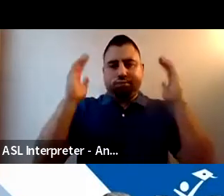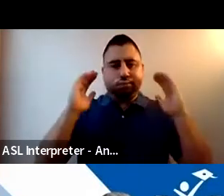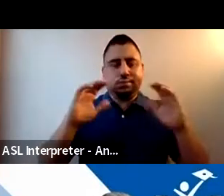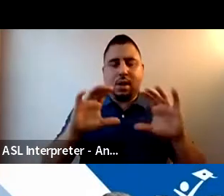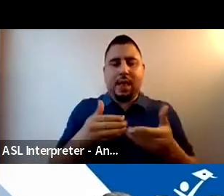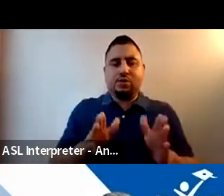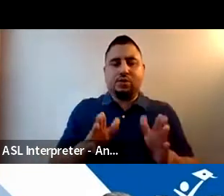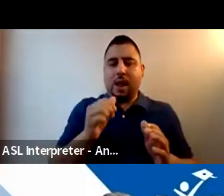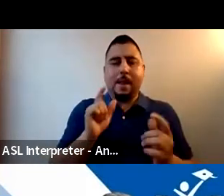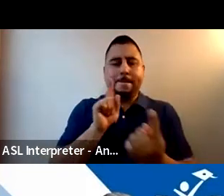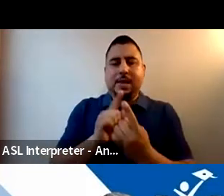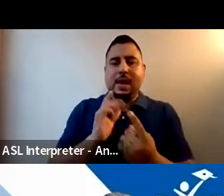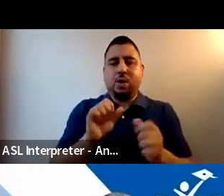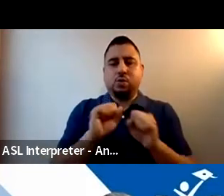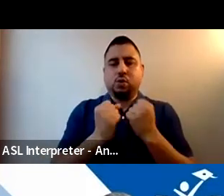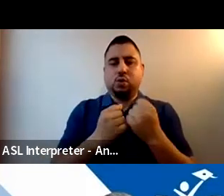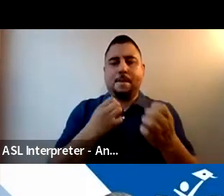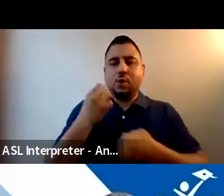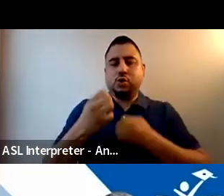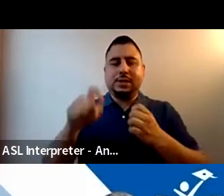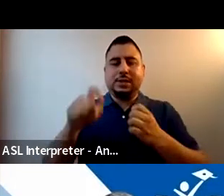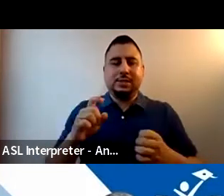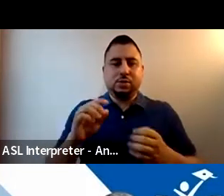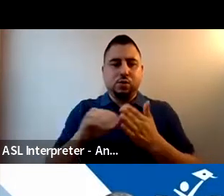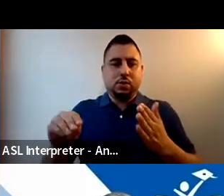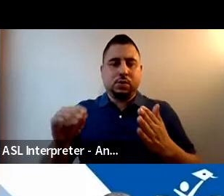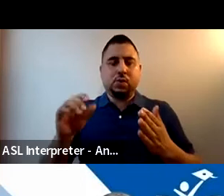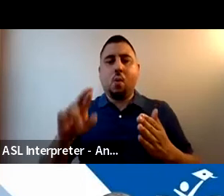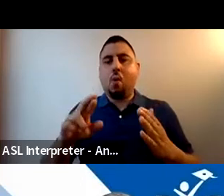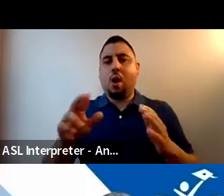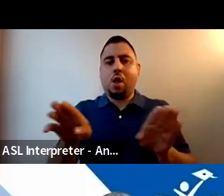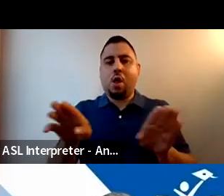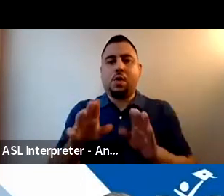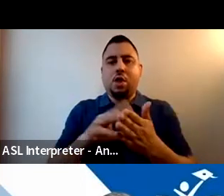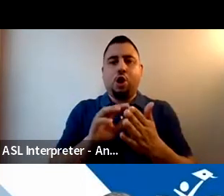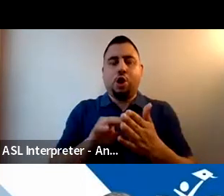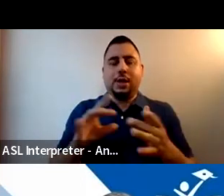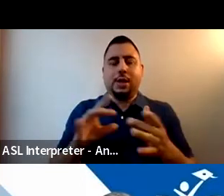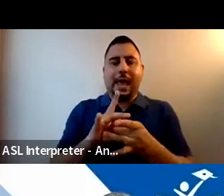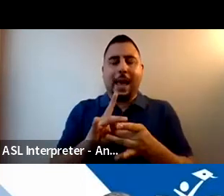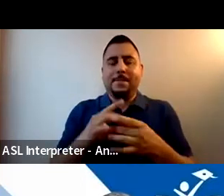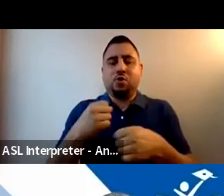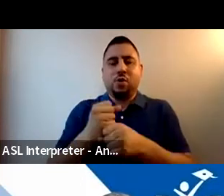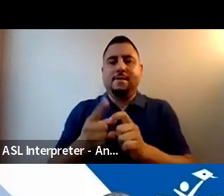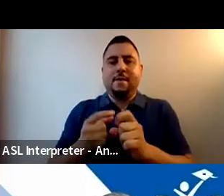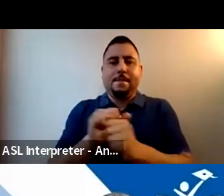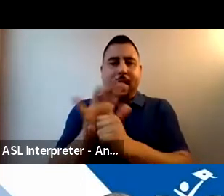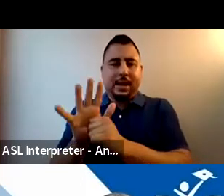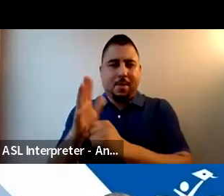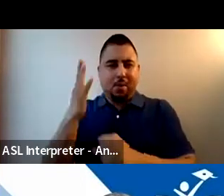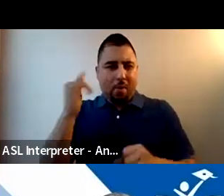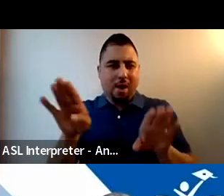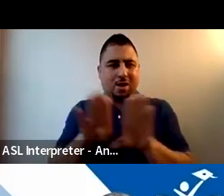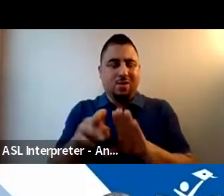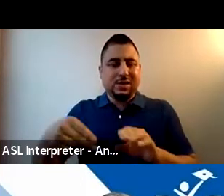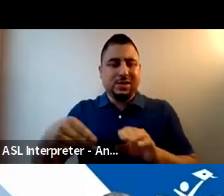us meet the social emotional needs of our students or close the learning gap created by the pandemic. Why close a